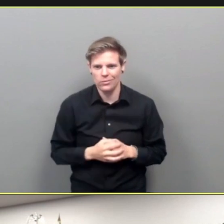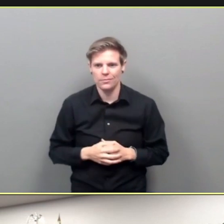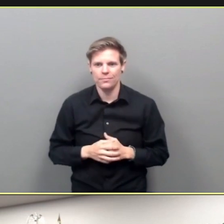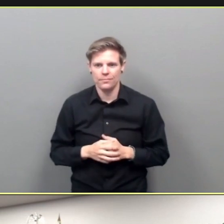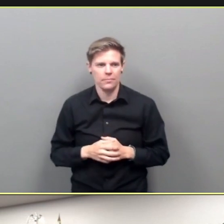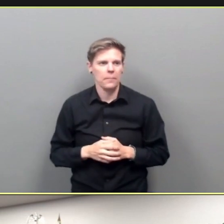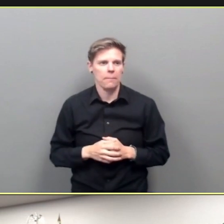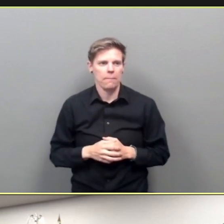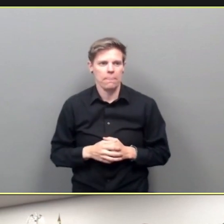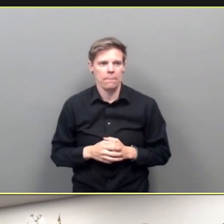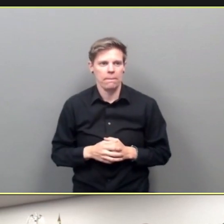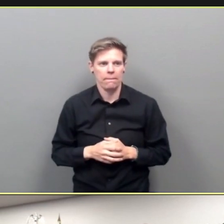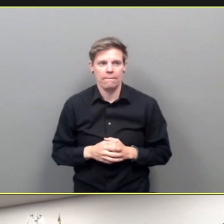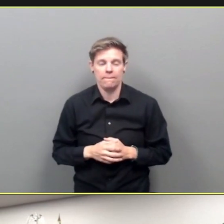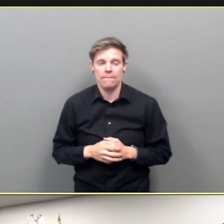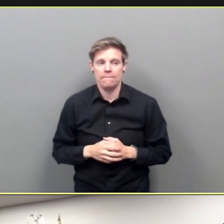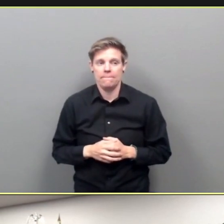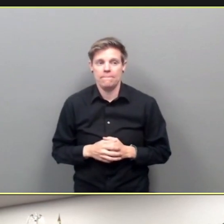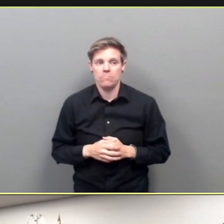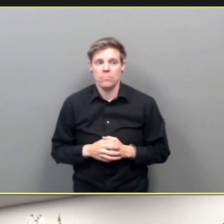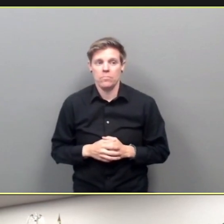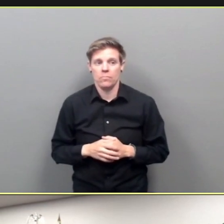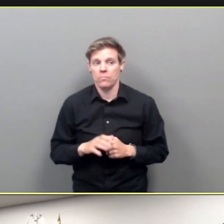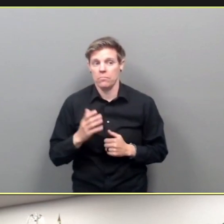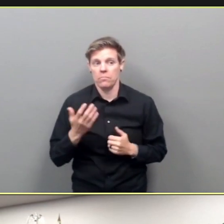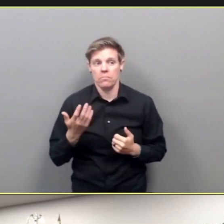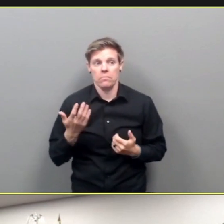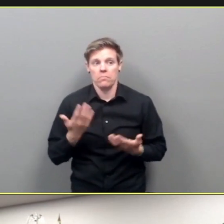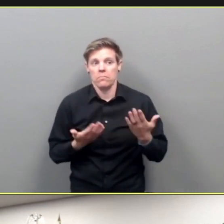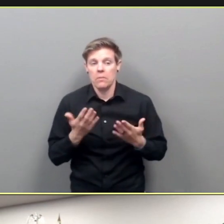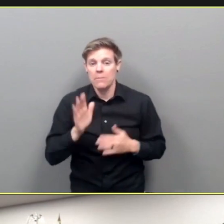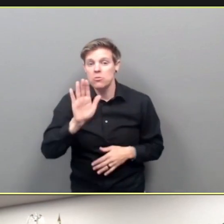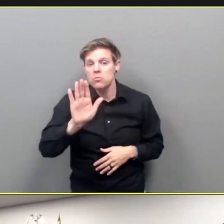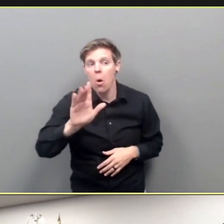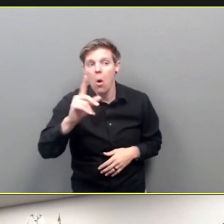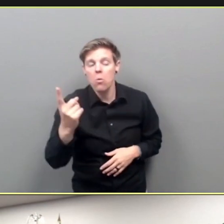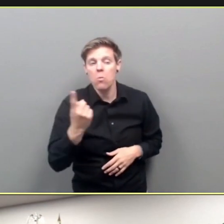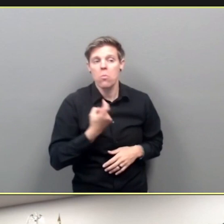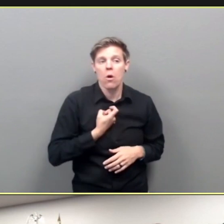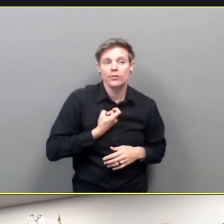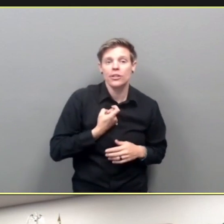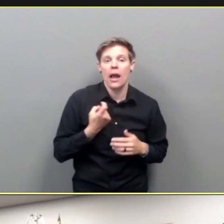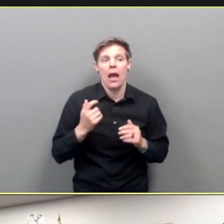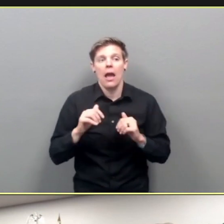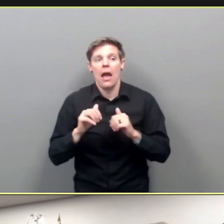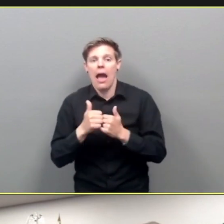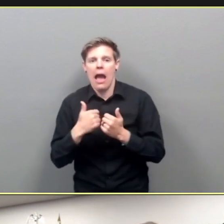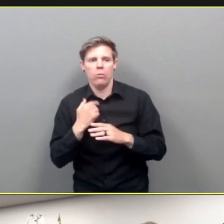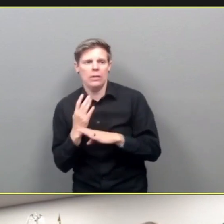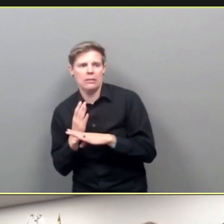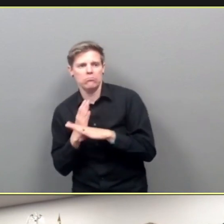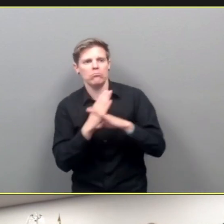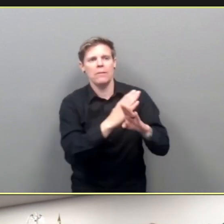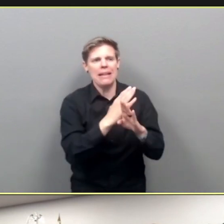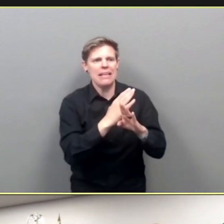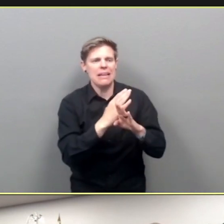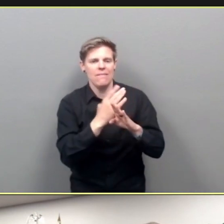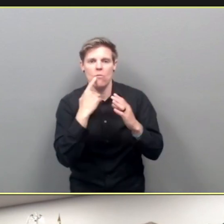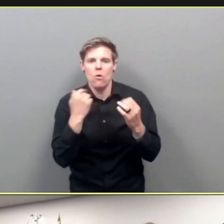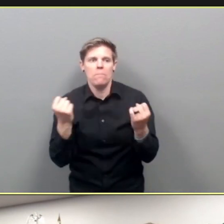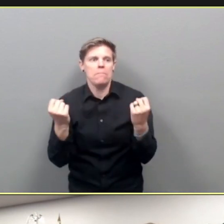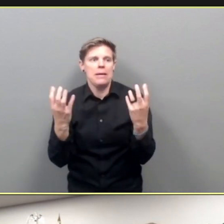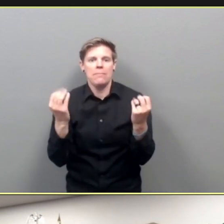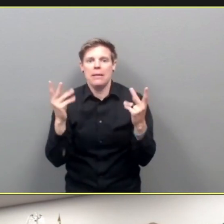if your follow-up question on the third round is what can we do to prevent this overflow of people in ICUs, it's